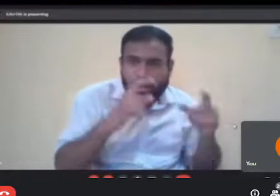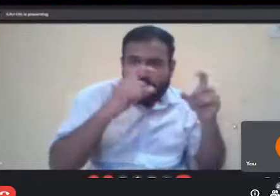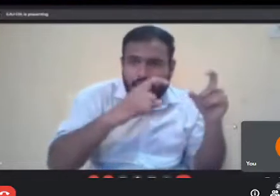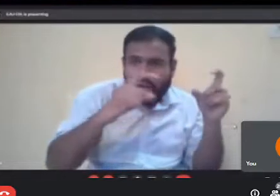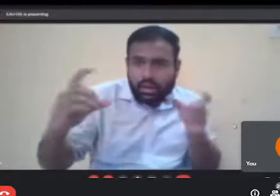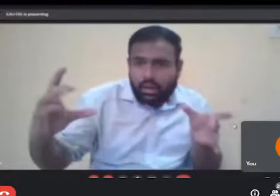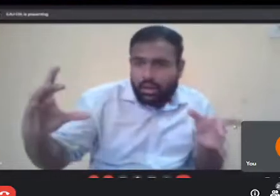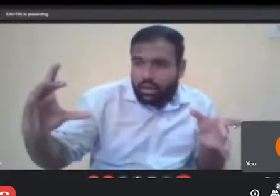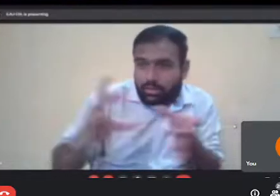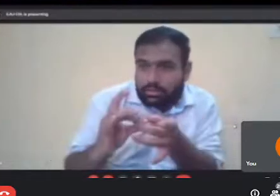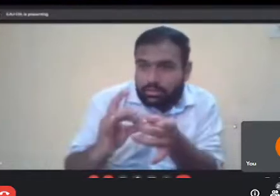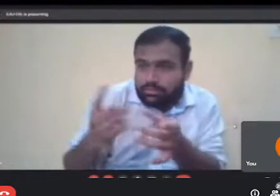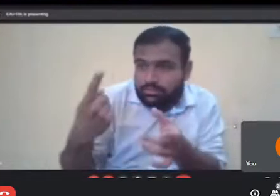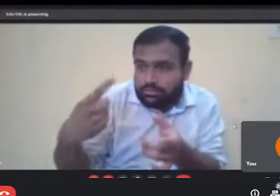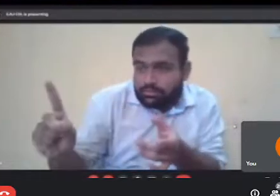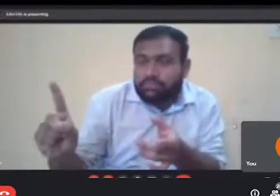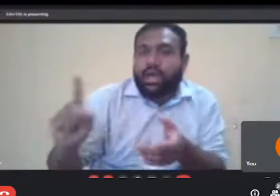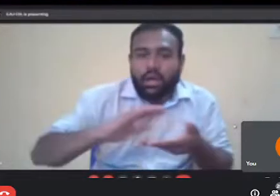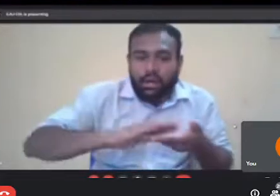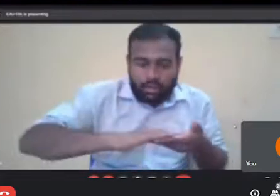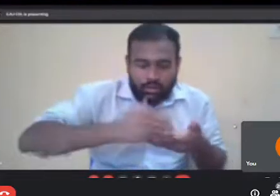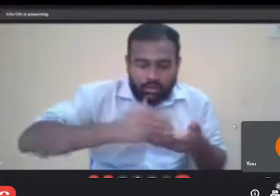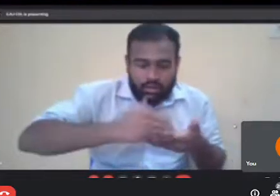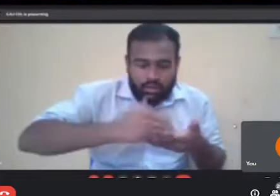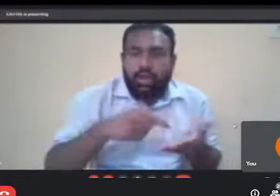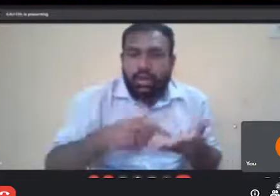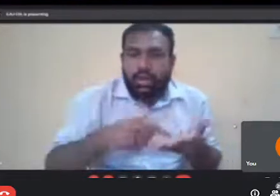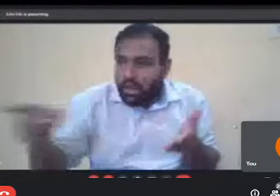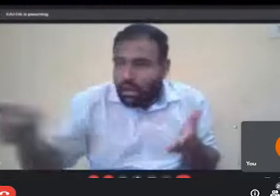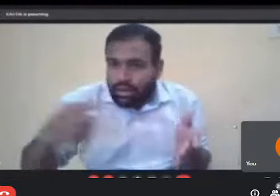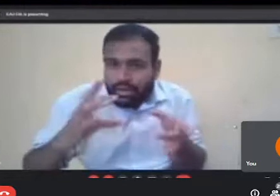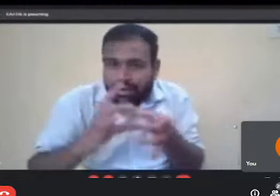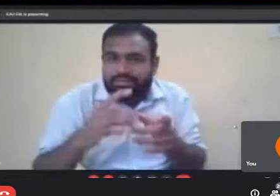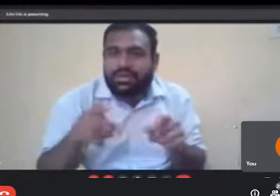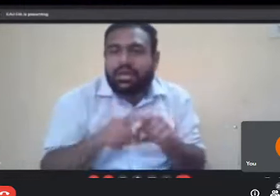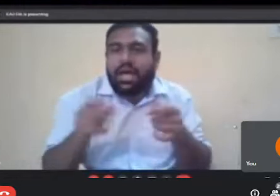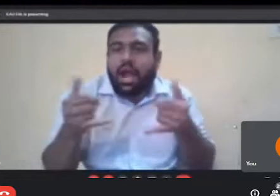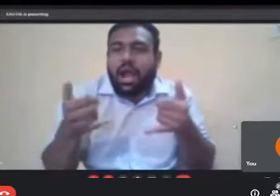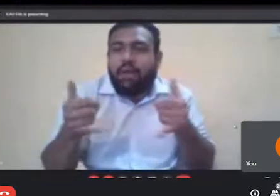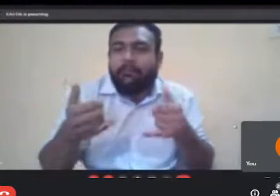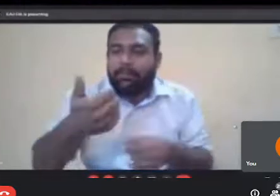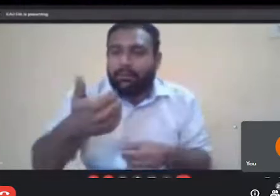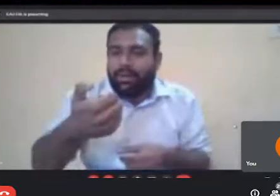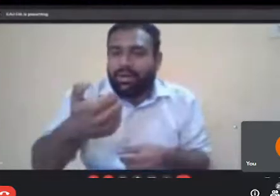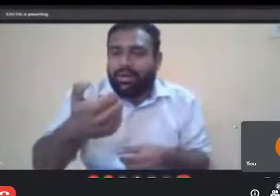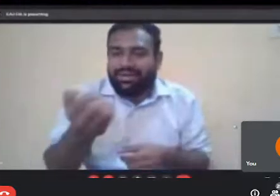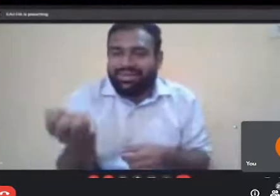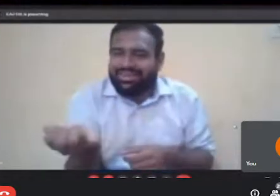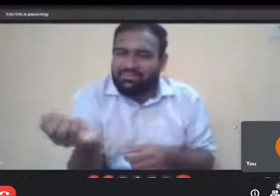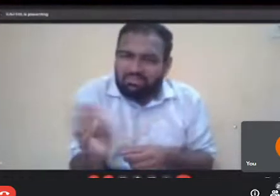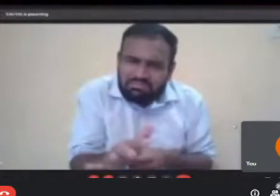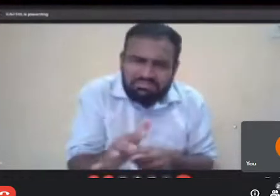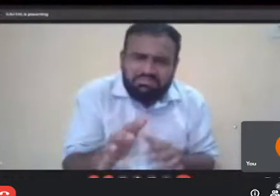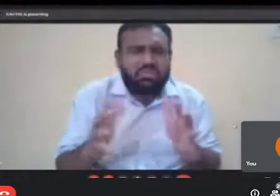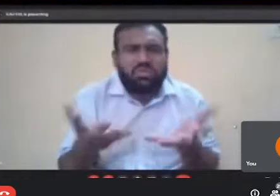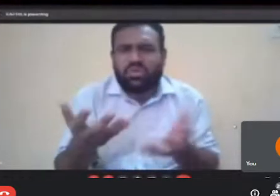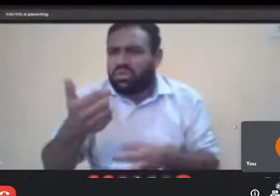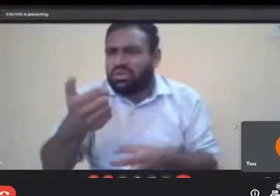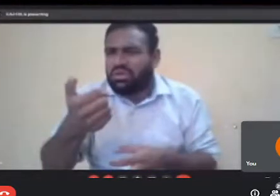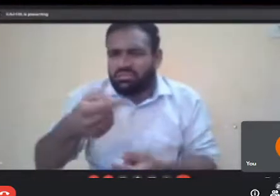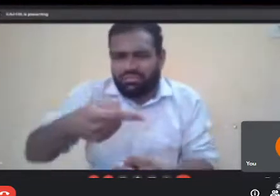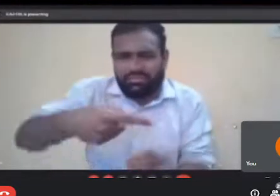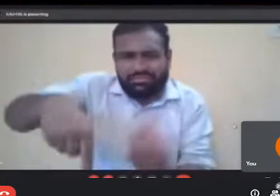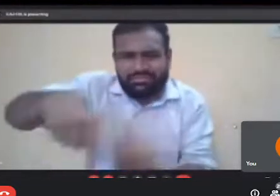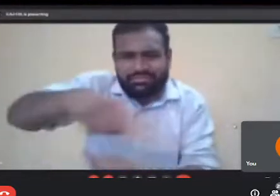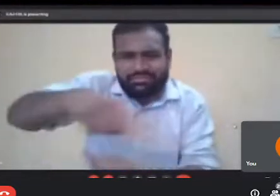about, EGG. And that game we have to match, we have to merge, and this is the laptop means this is the game of a picture. So it's like we